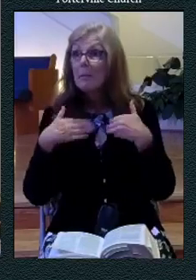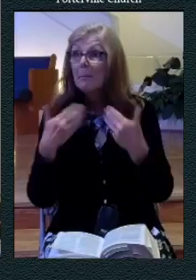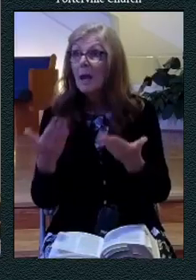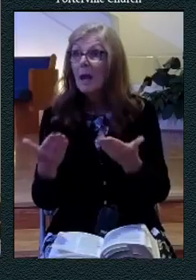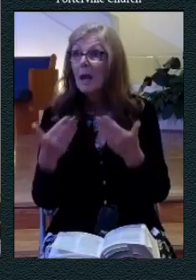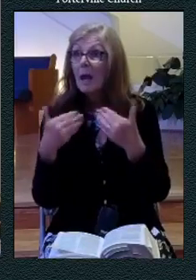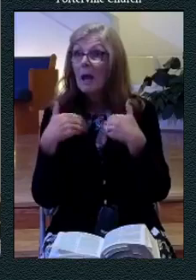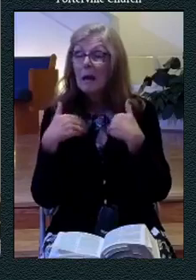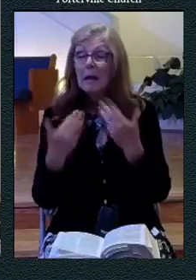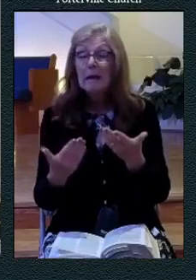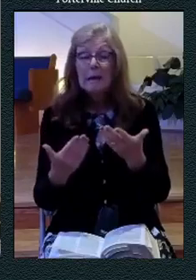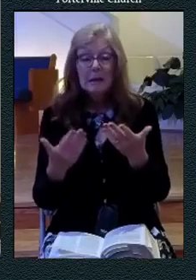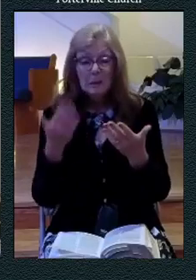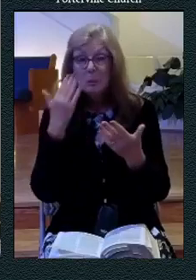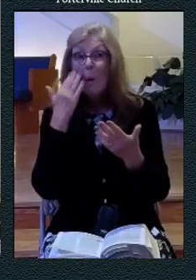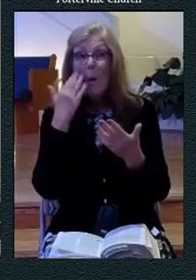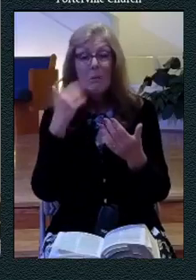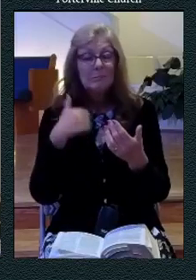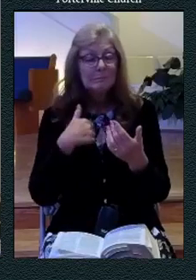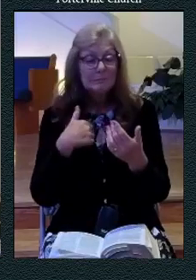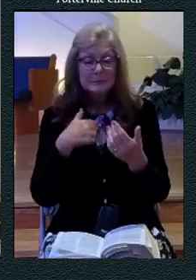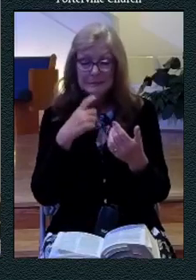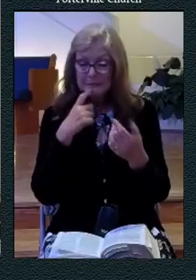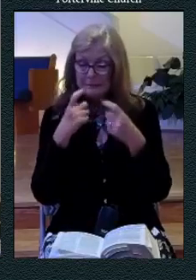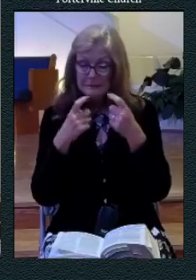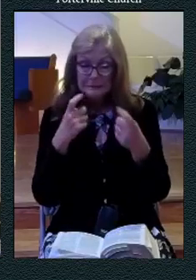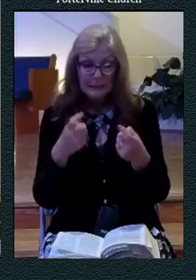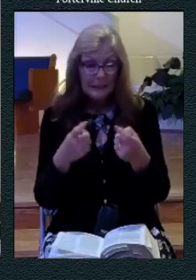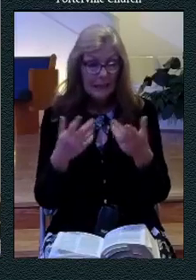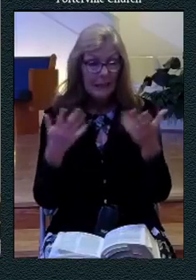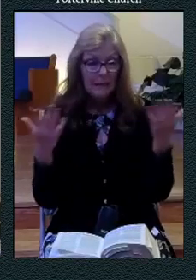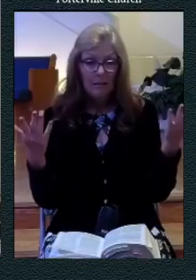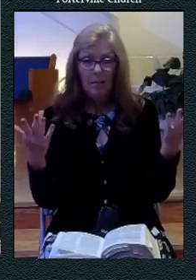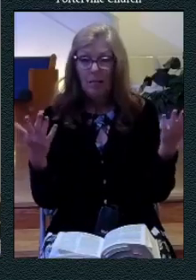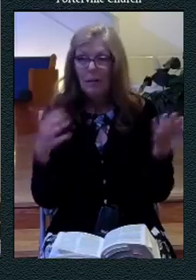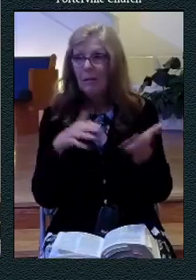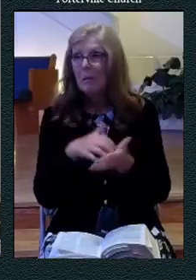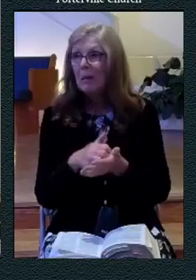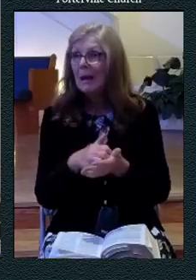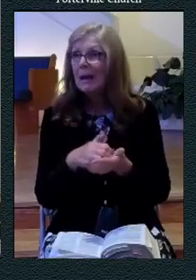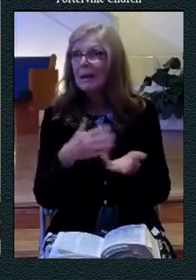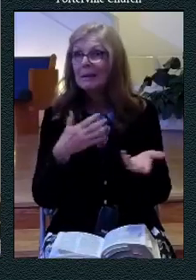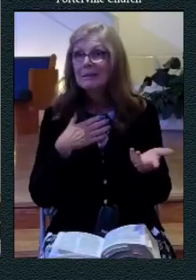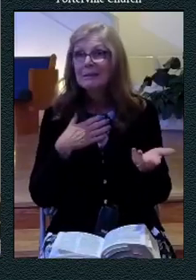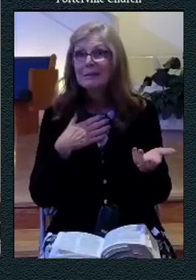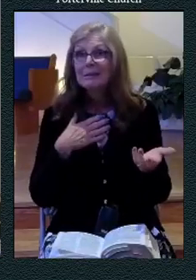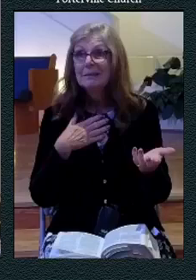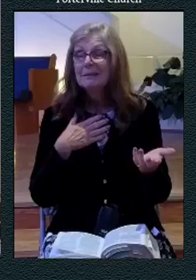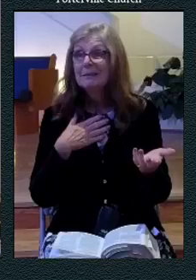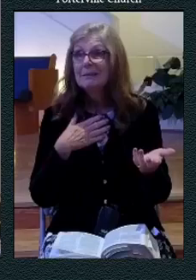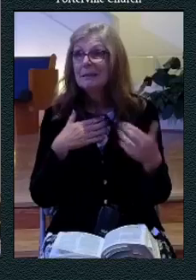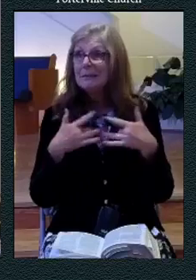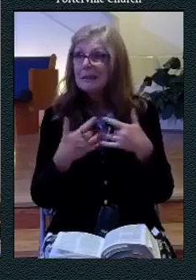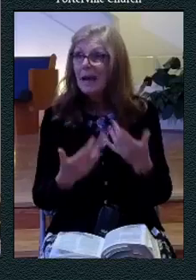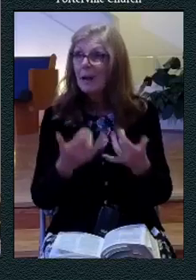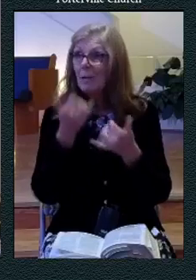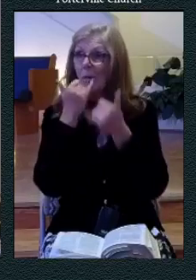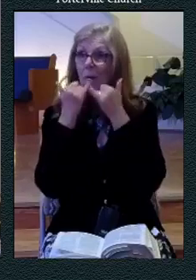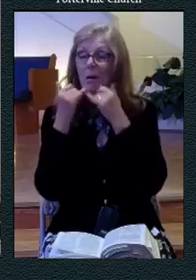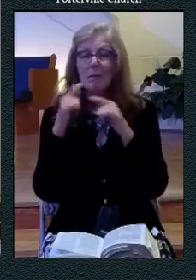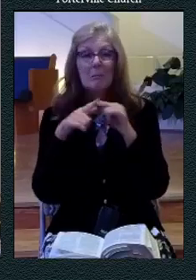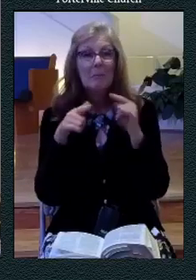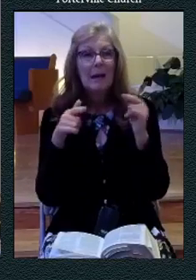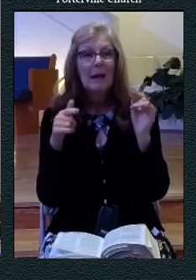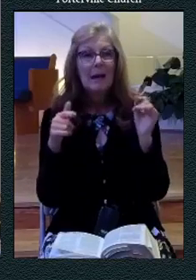are helpless in our sin and our ungodliness, hearts set against Him, there we are, completely helpless. What